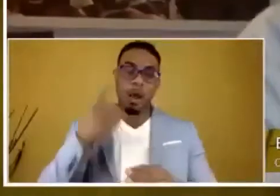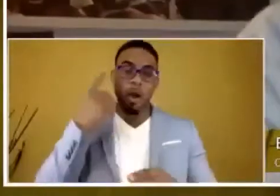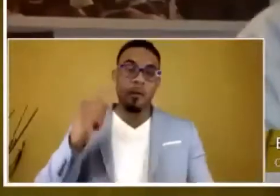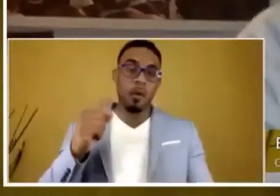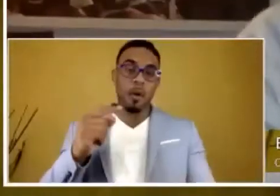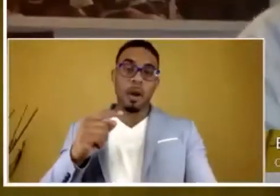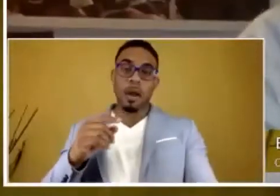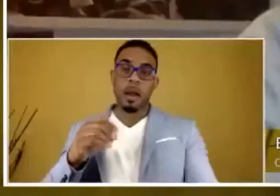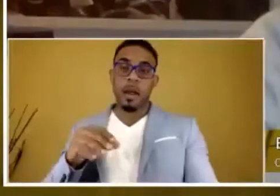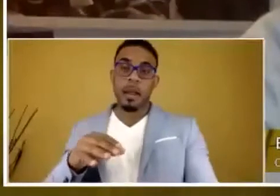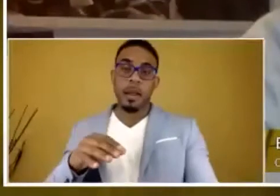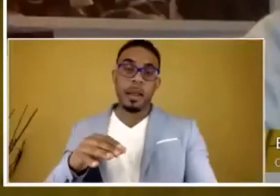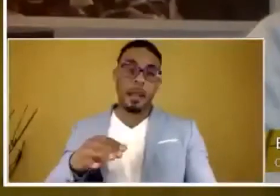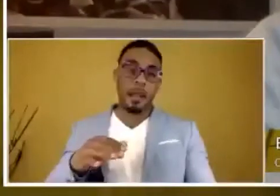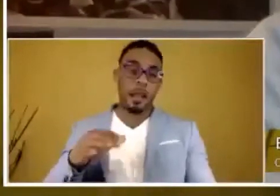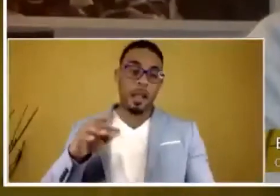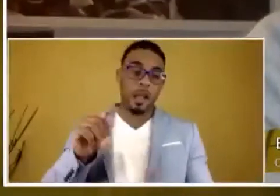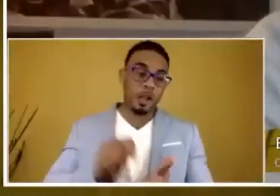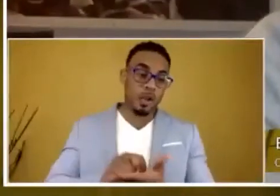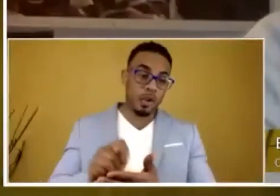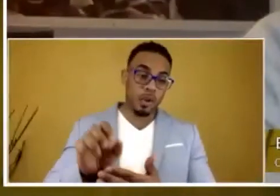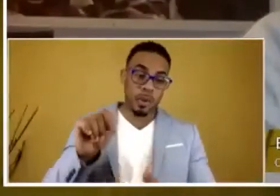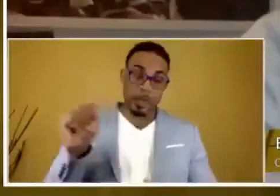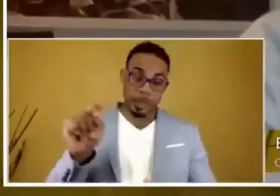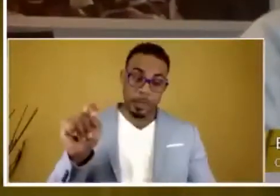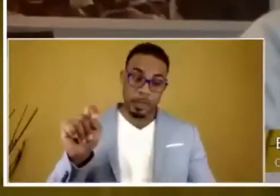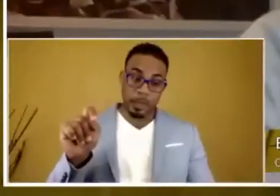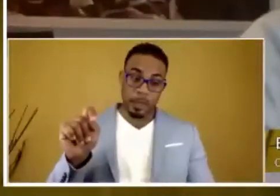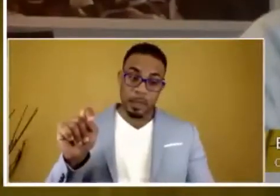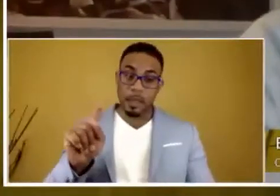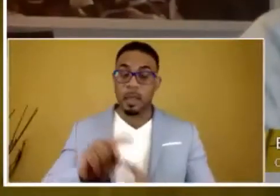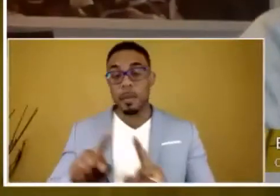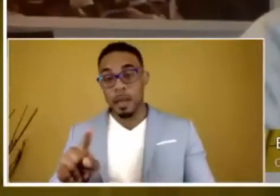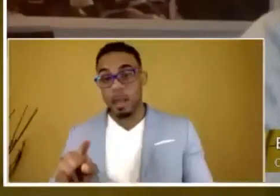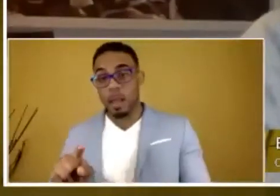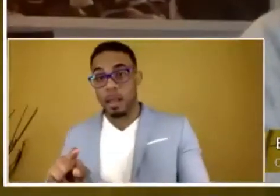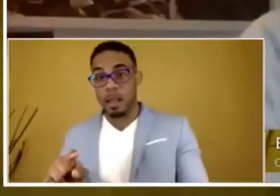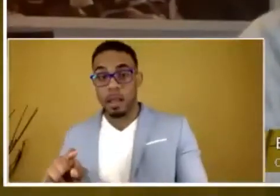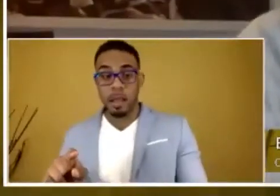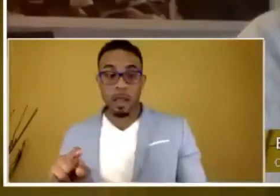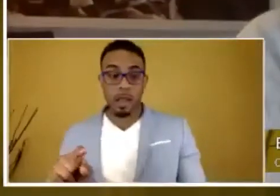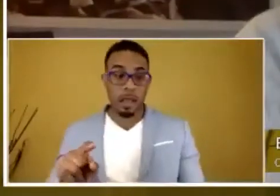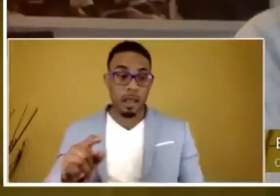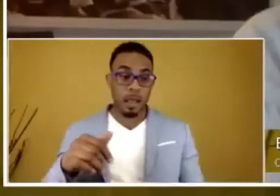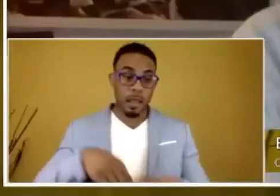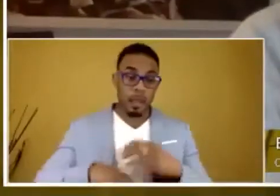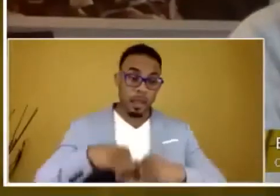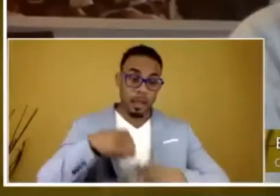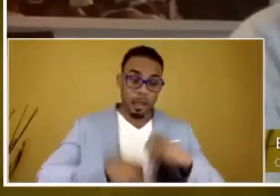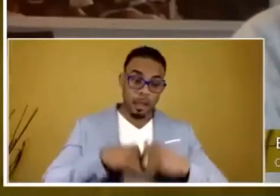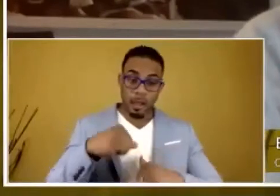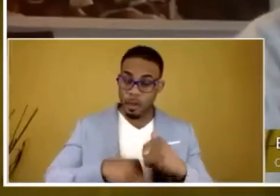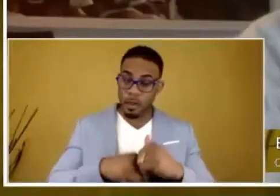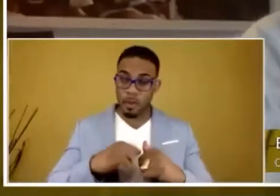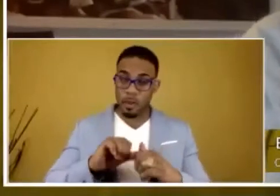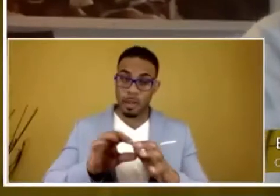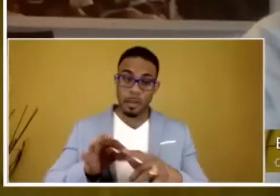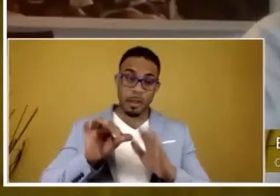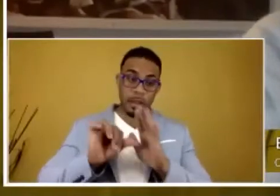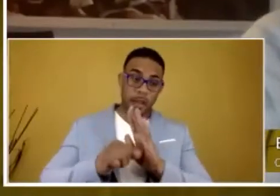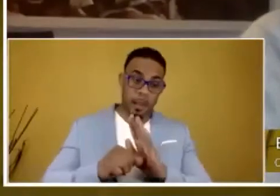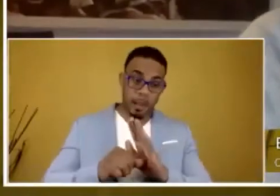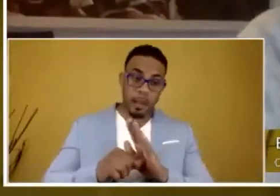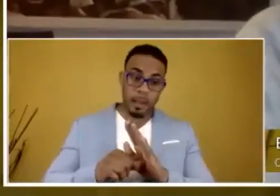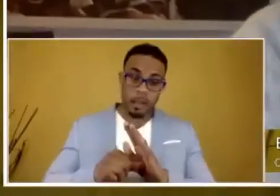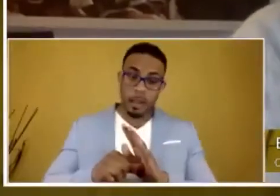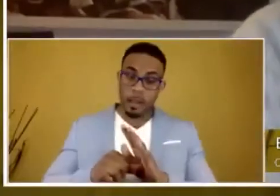spending trillions with a T on infrastructure with a special emphasis on things